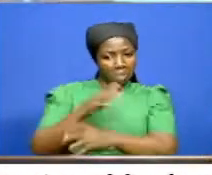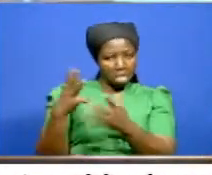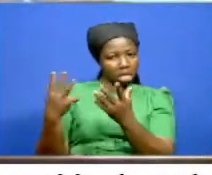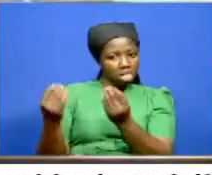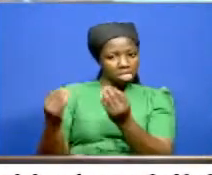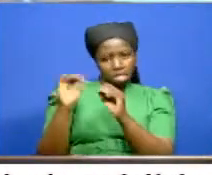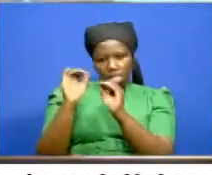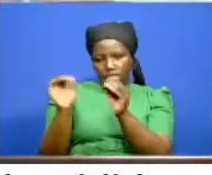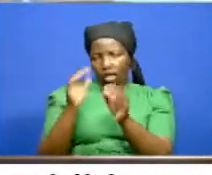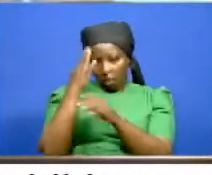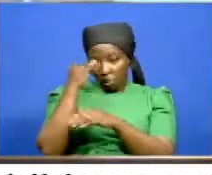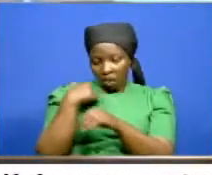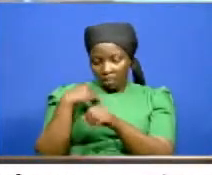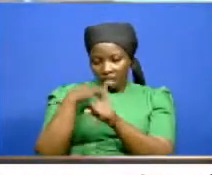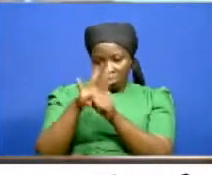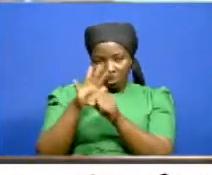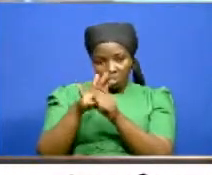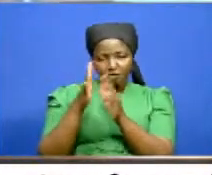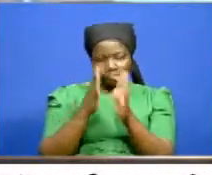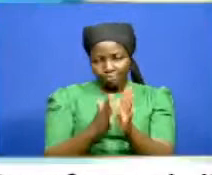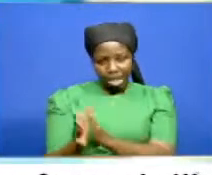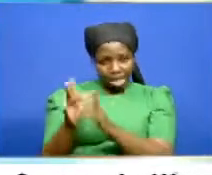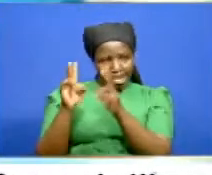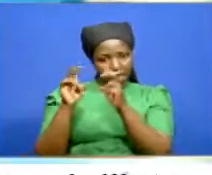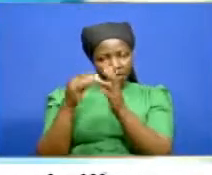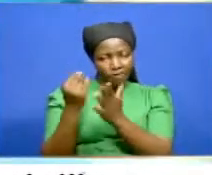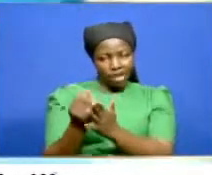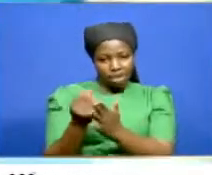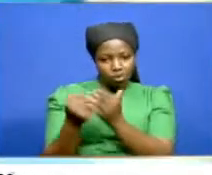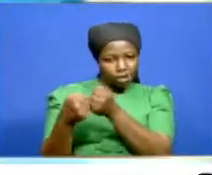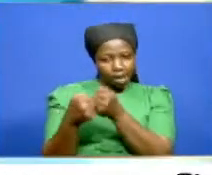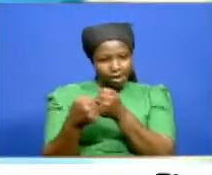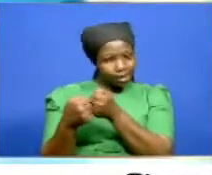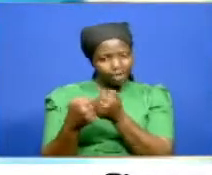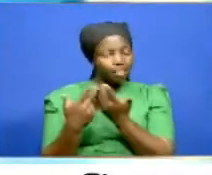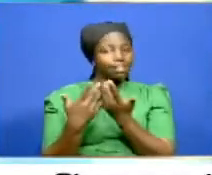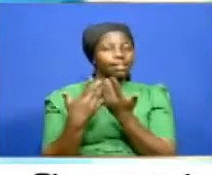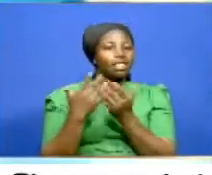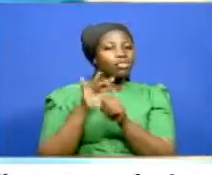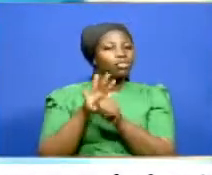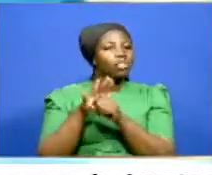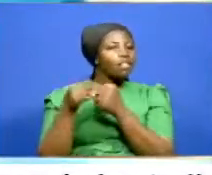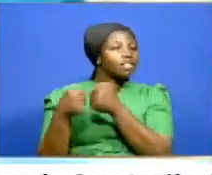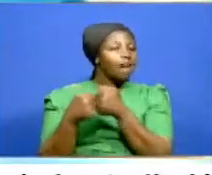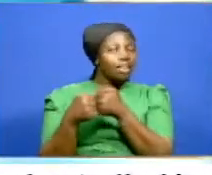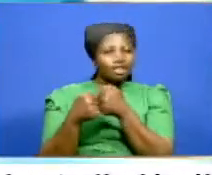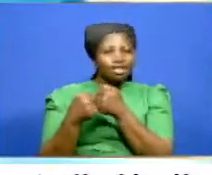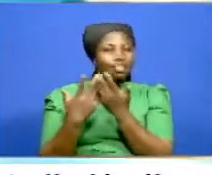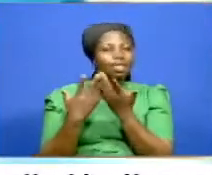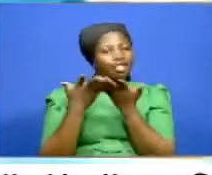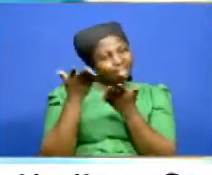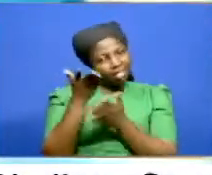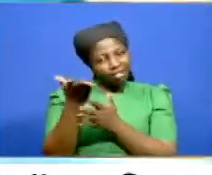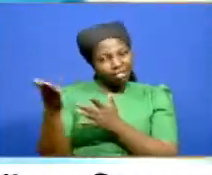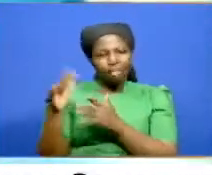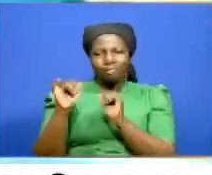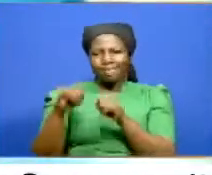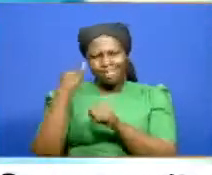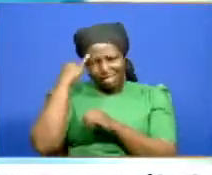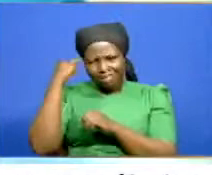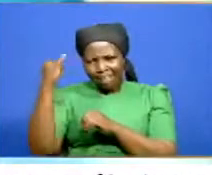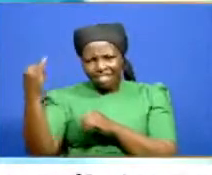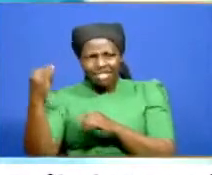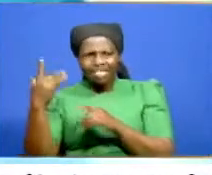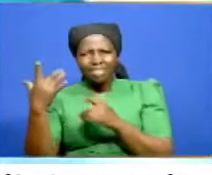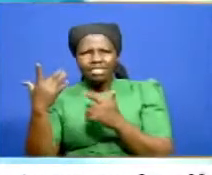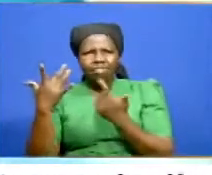of logistical issues, financial constraints, and a lot of challenges that come in through. And now you can imagine just running